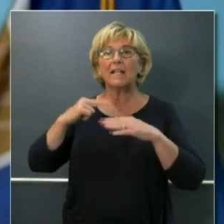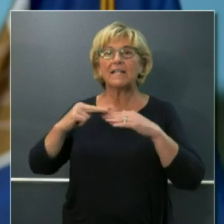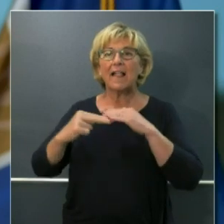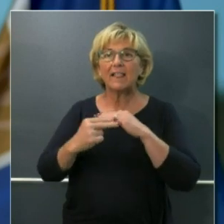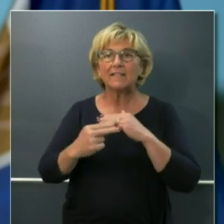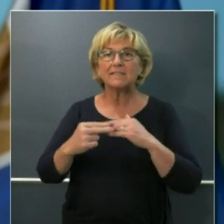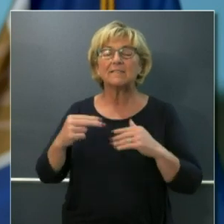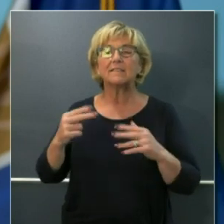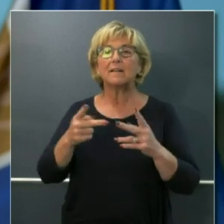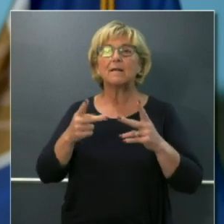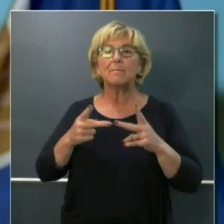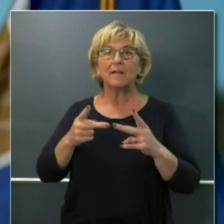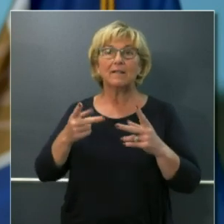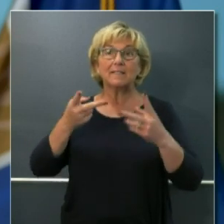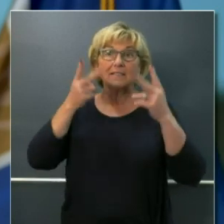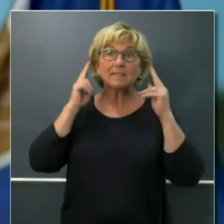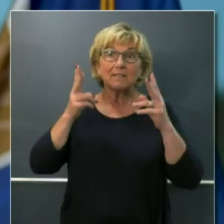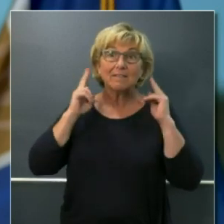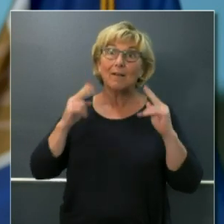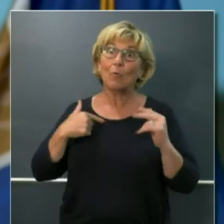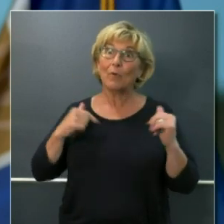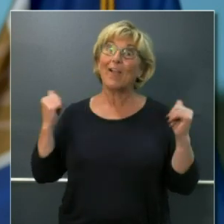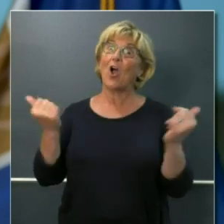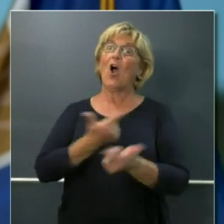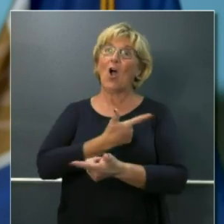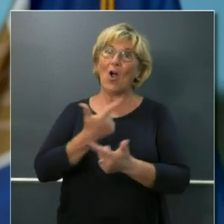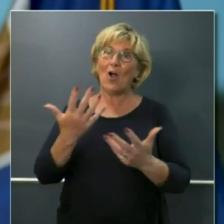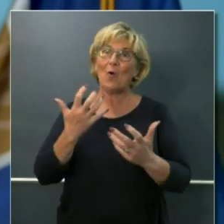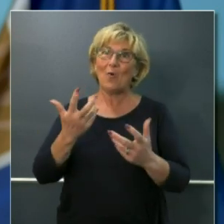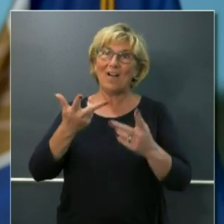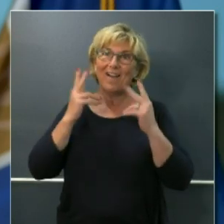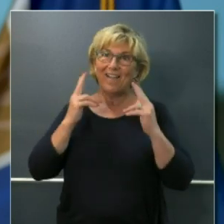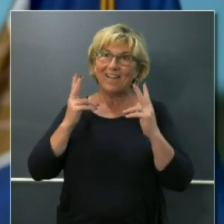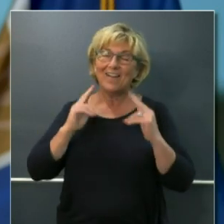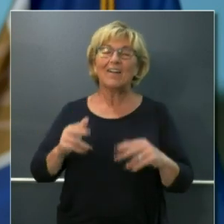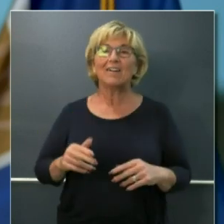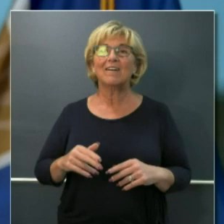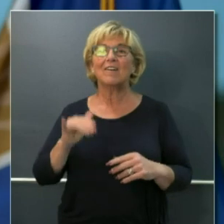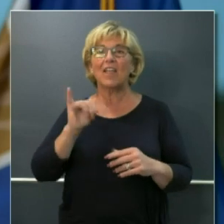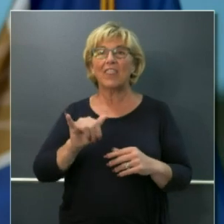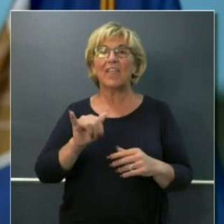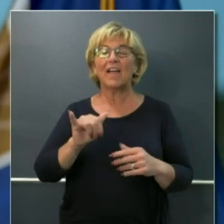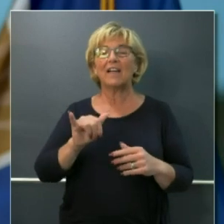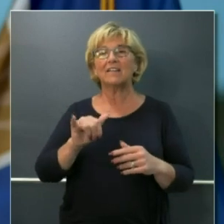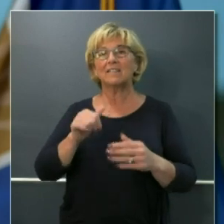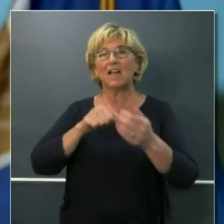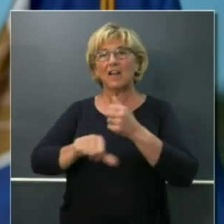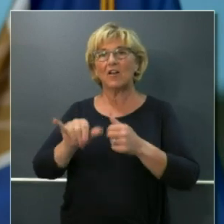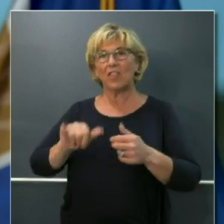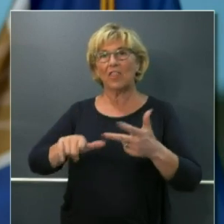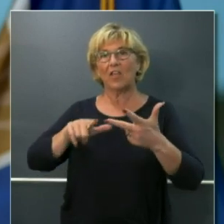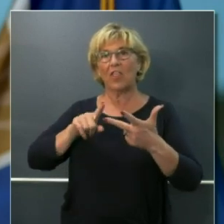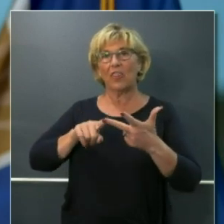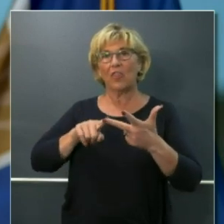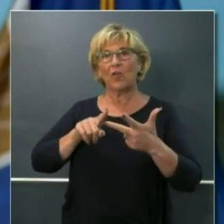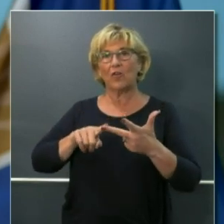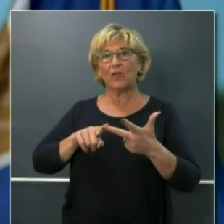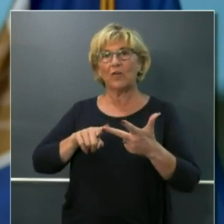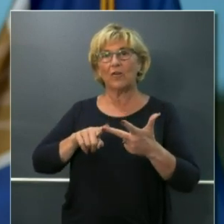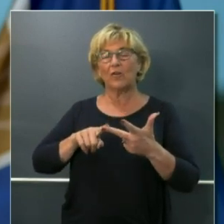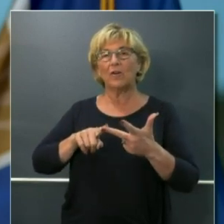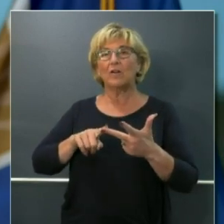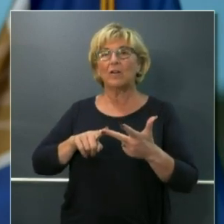to get haircuts, all of us. Those would fall into the 3rd phase category.